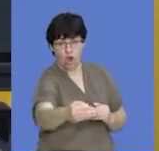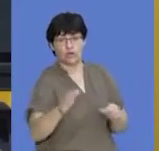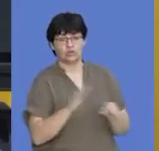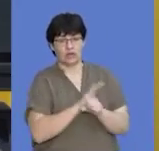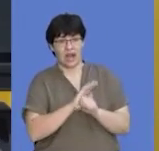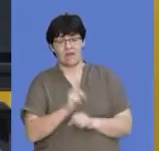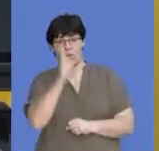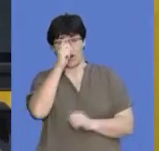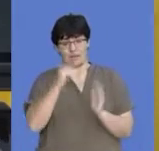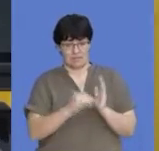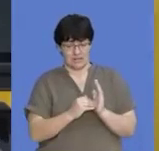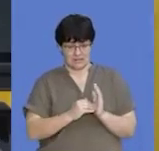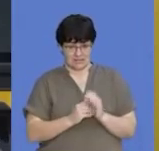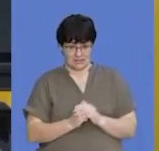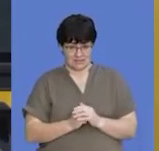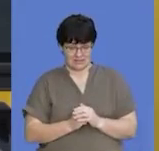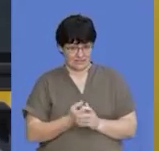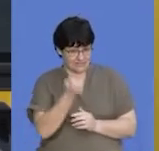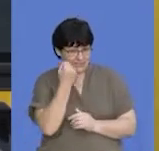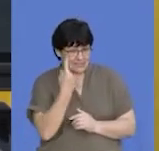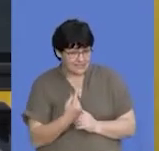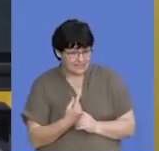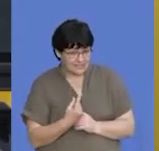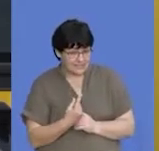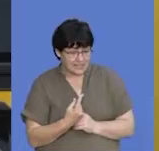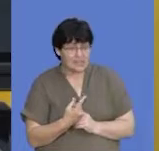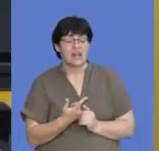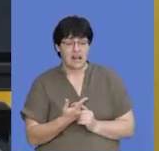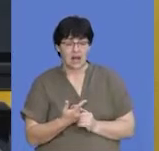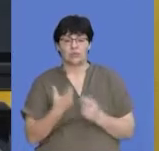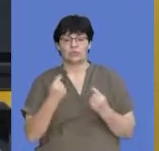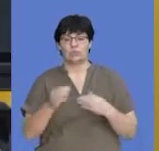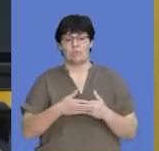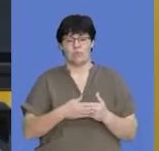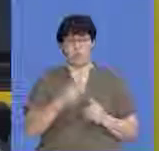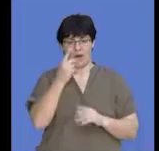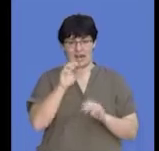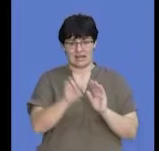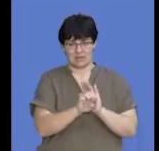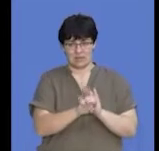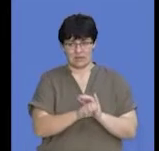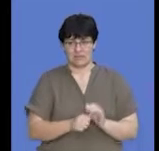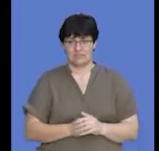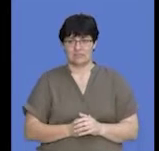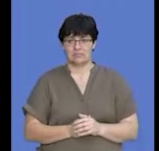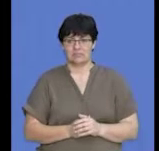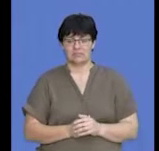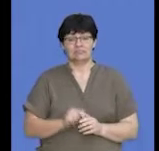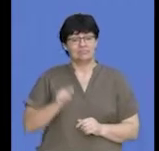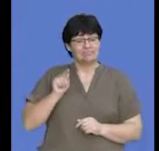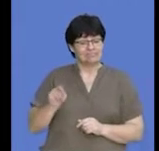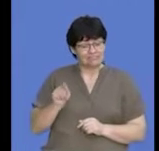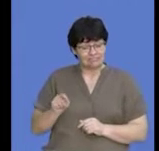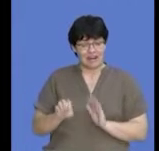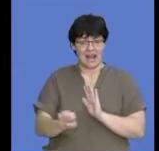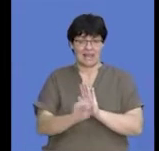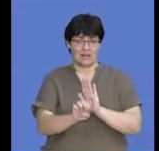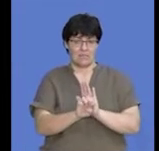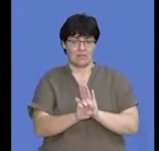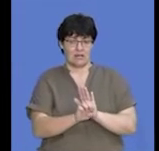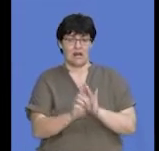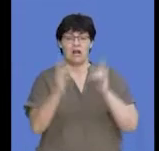the height of 1 meter. Are we getting the picture of gradient? Let's do one more example. In this particular